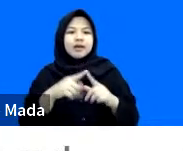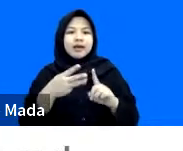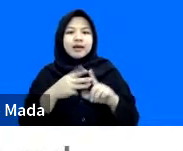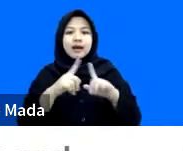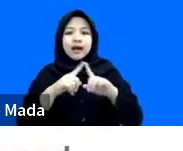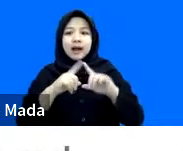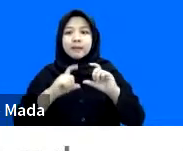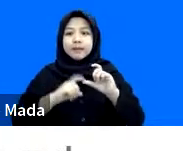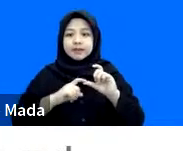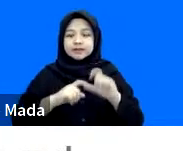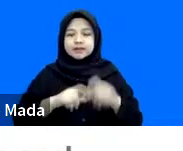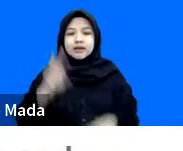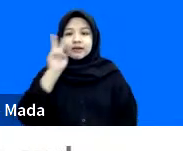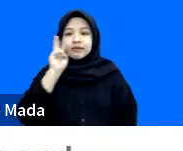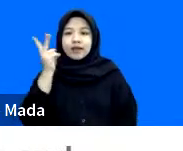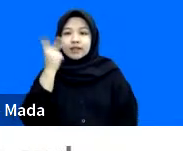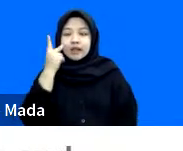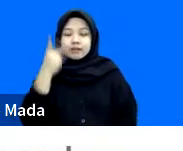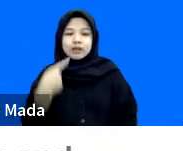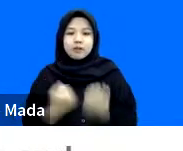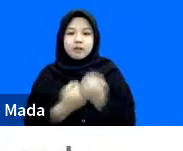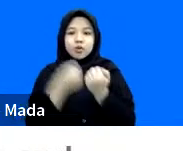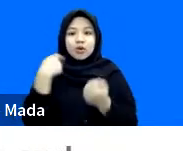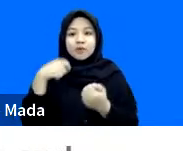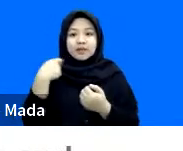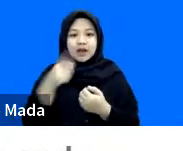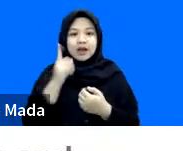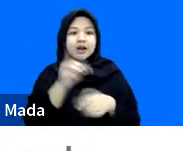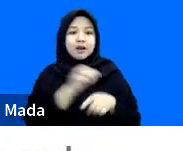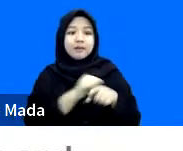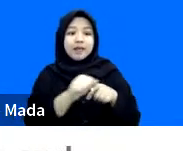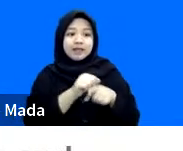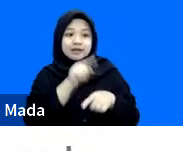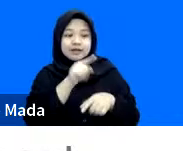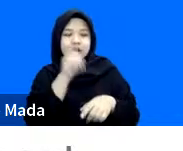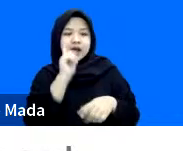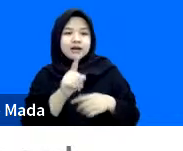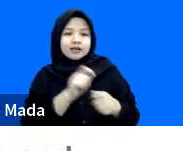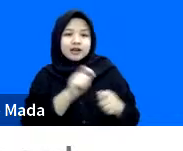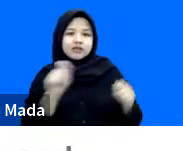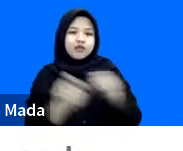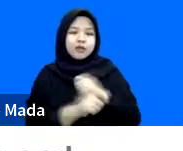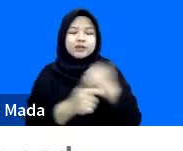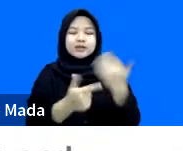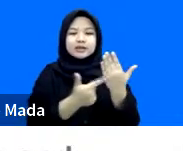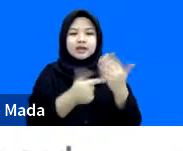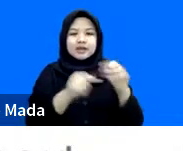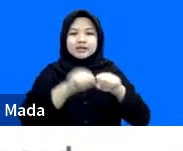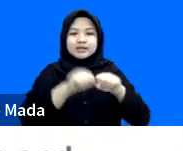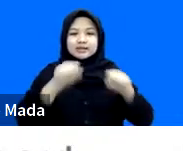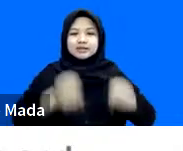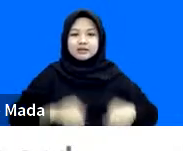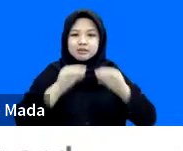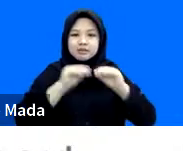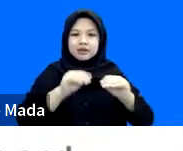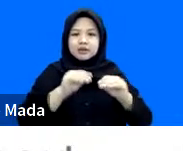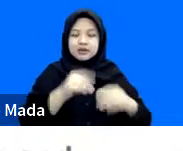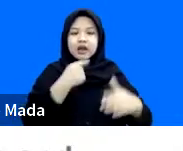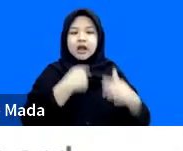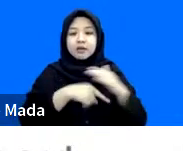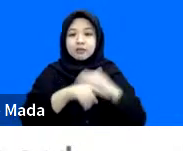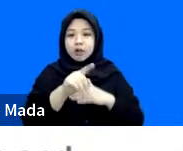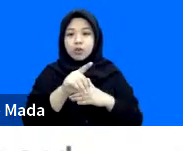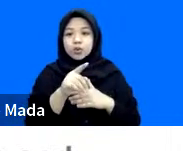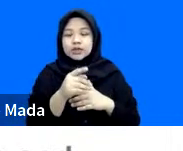and Training with the digital transformation of the education system through their National Digital Literacy and Transferable